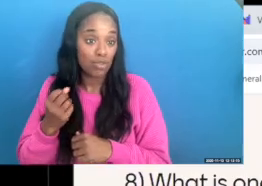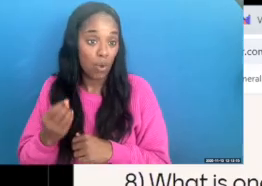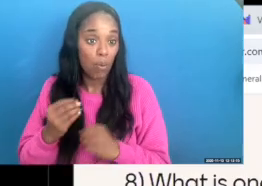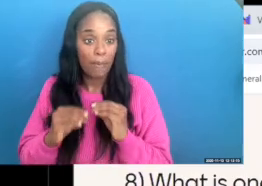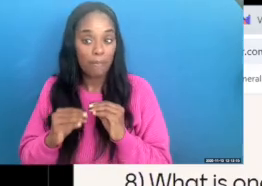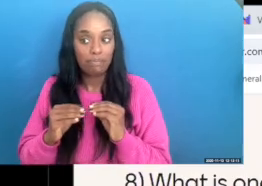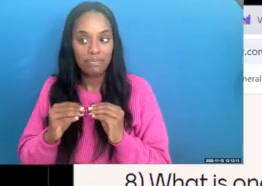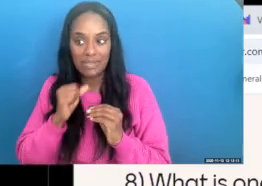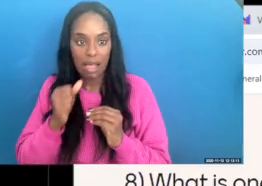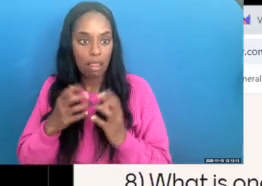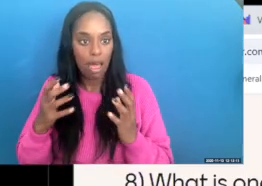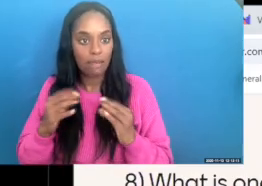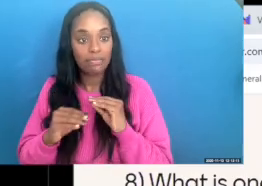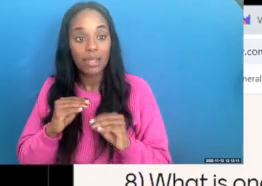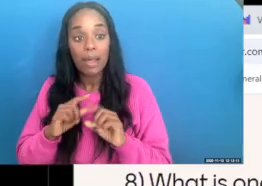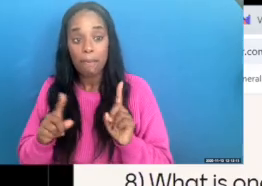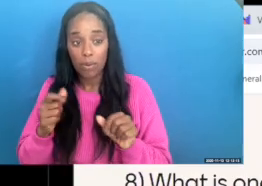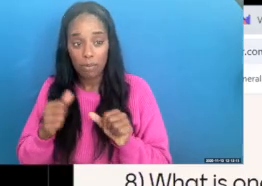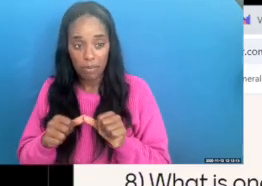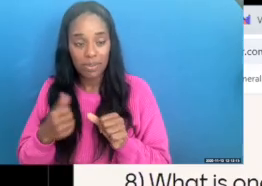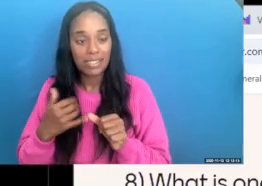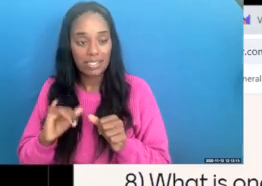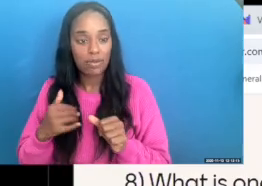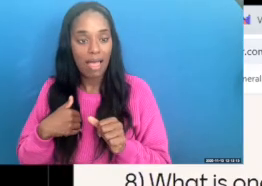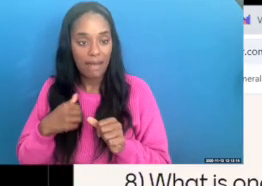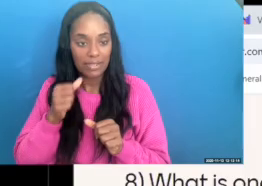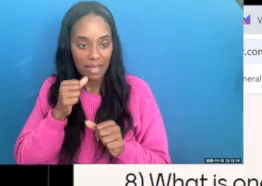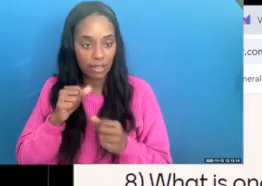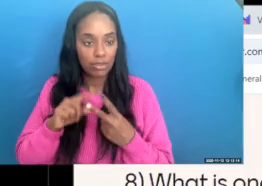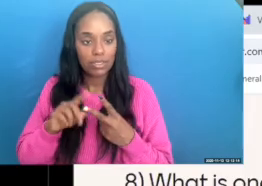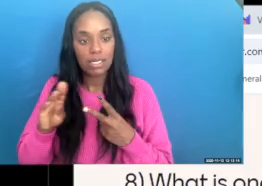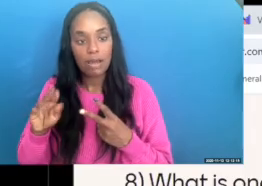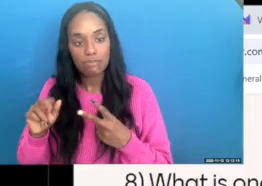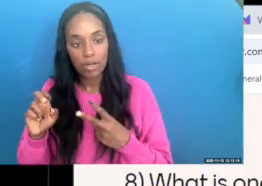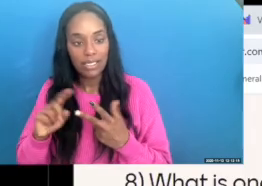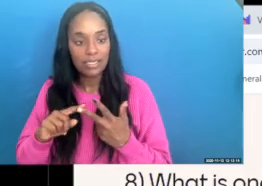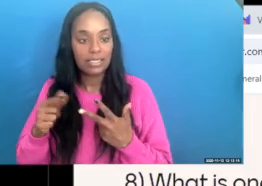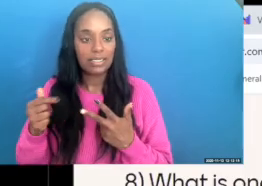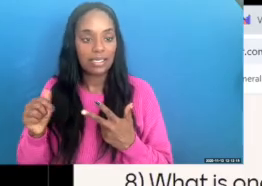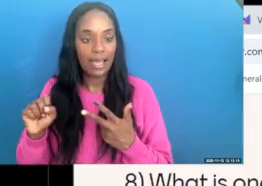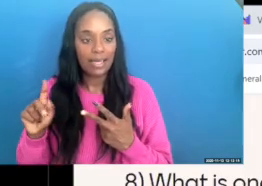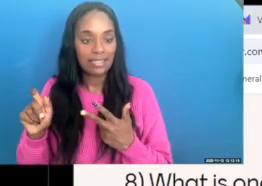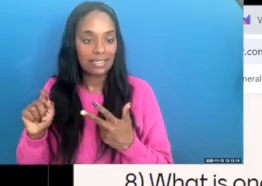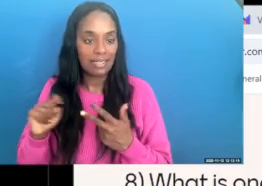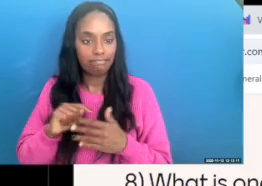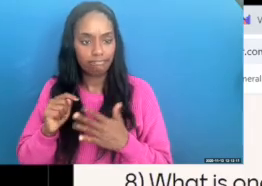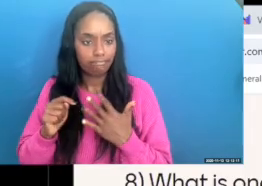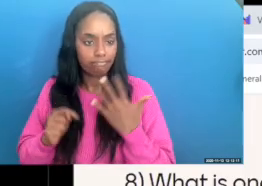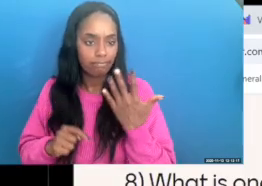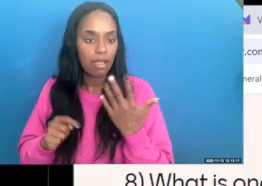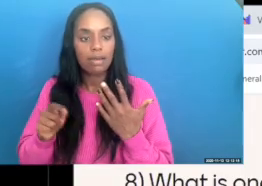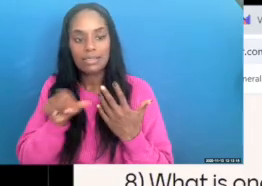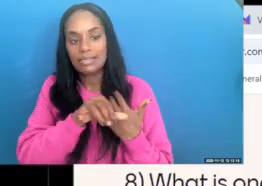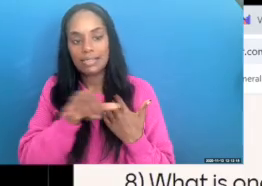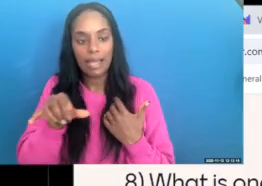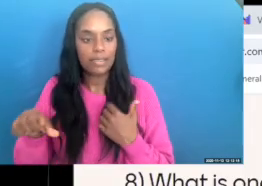cliff of car maintenance specific to EVs that's centered around the fact that they are so maintenance free. But we